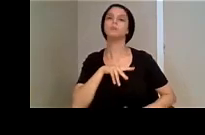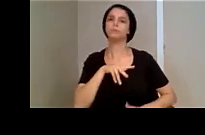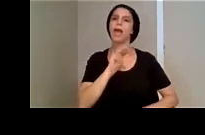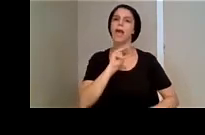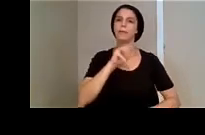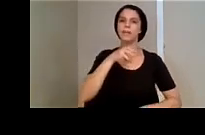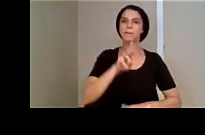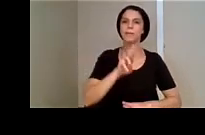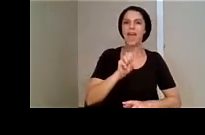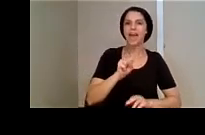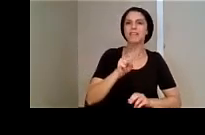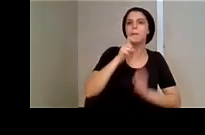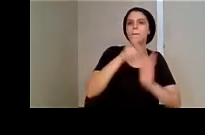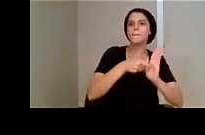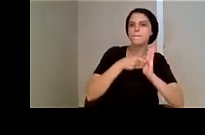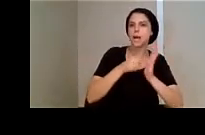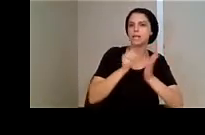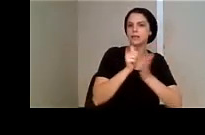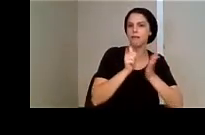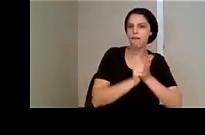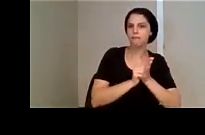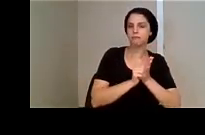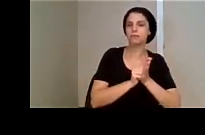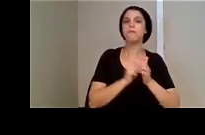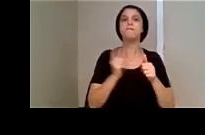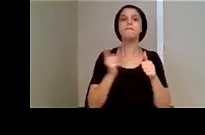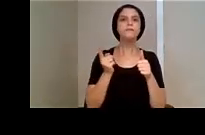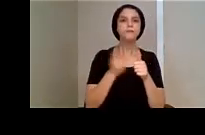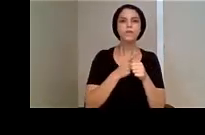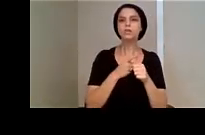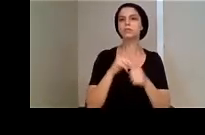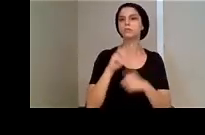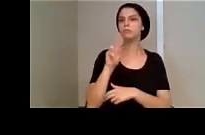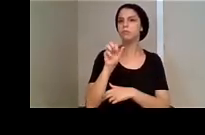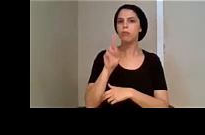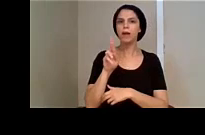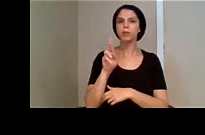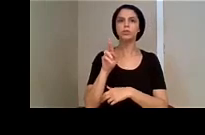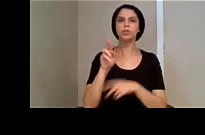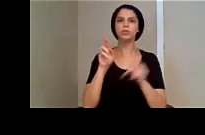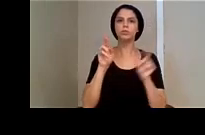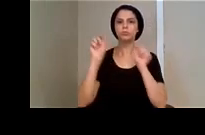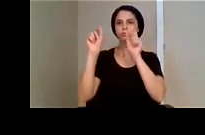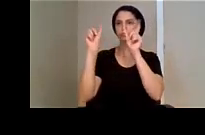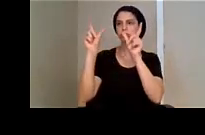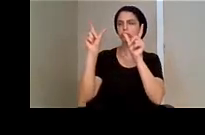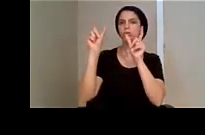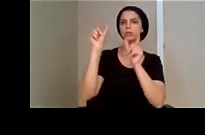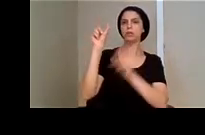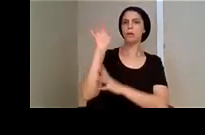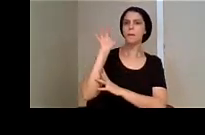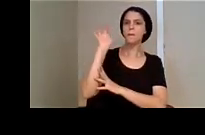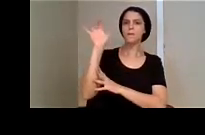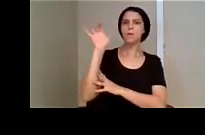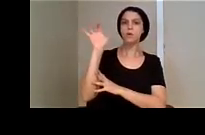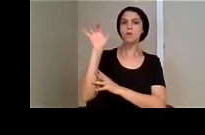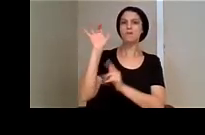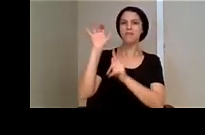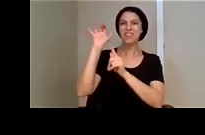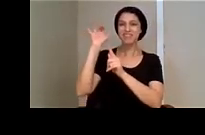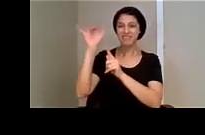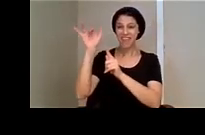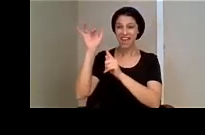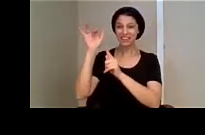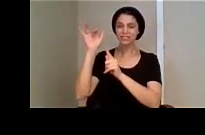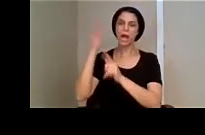logged into my MCPS account. First and foremost, in the browser, I see the avatar here in the upper right-hand corner. I know that's associated with